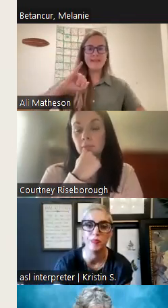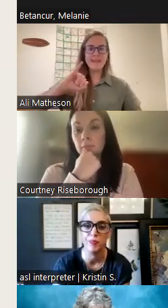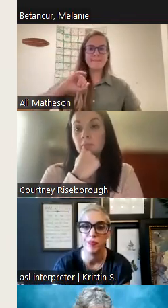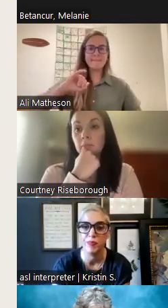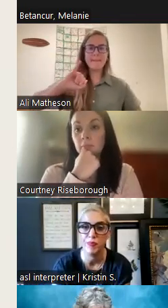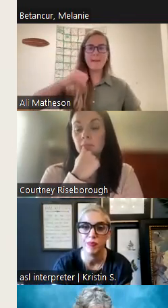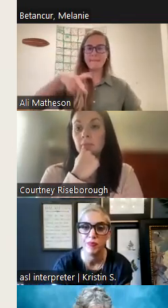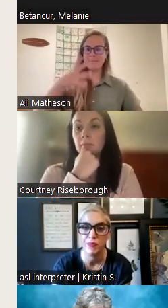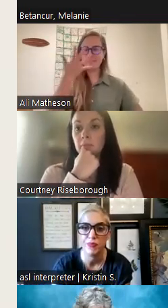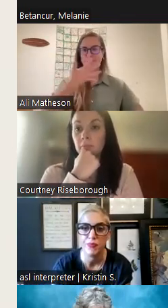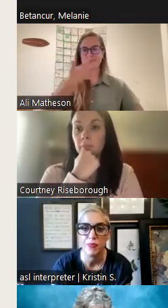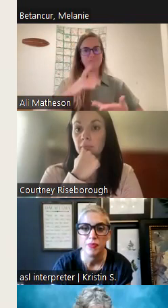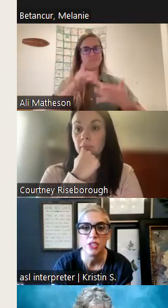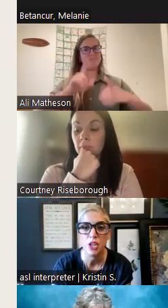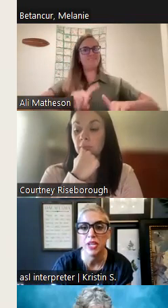community.